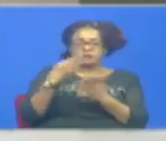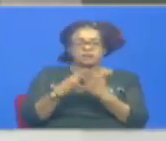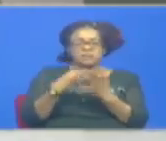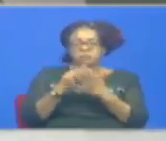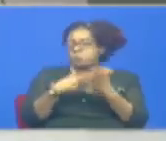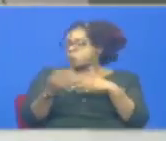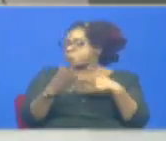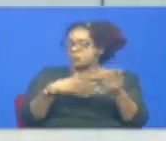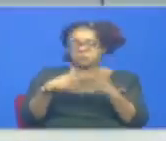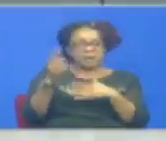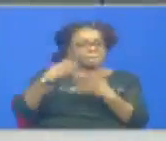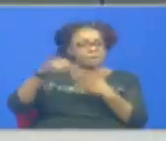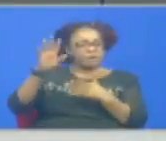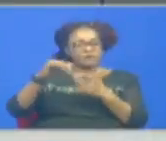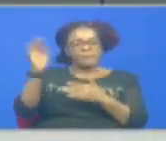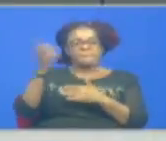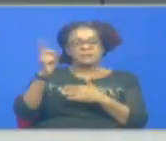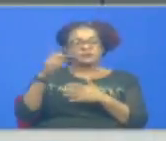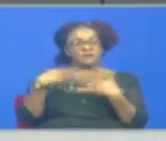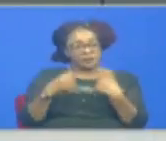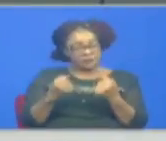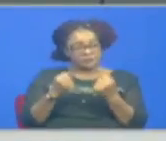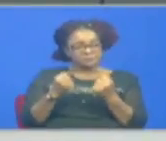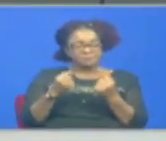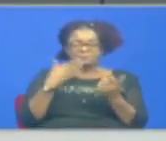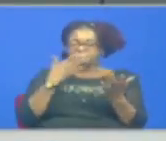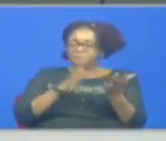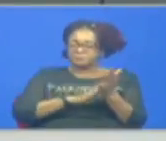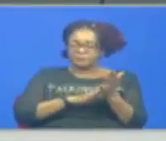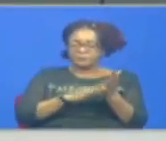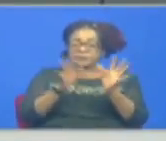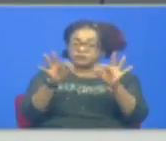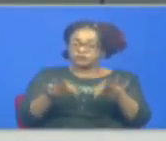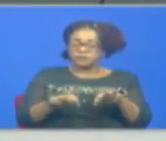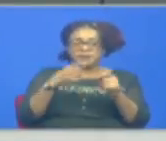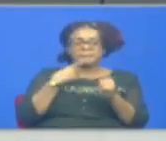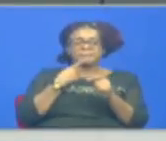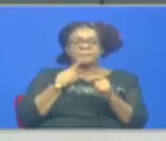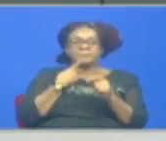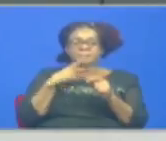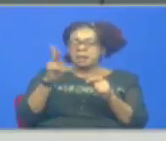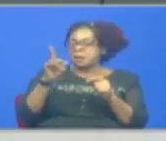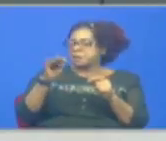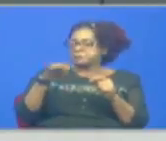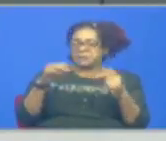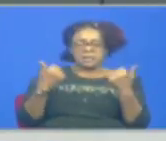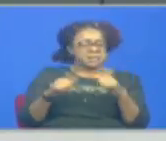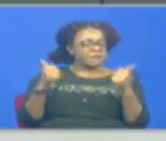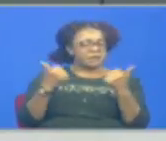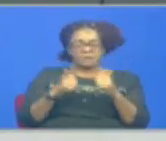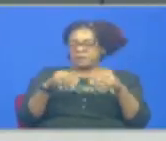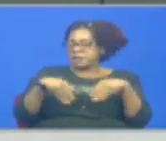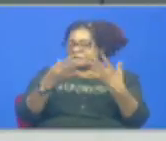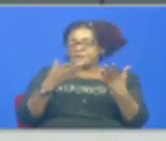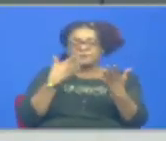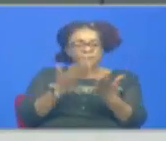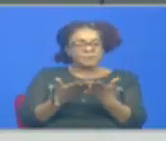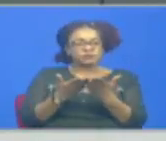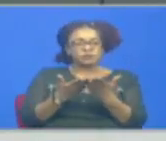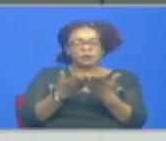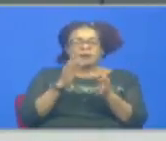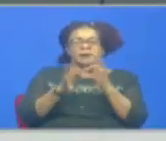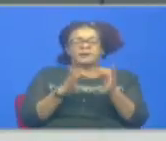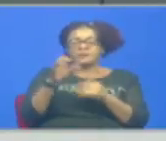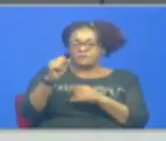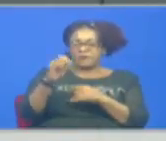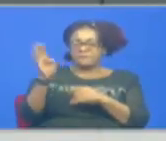approval from the Ministry of Health. In the letter, Treasury notes that Kemsa did not provide information of whether the 5